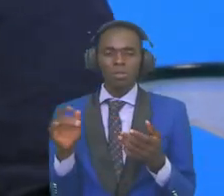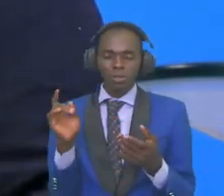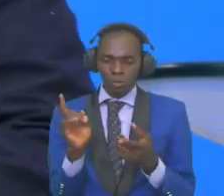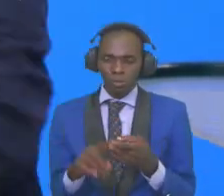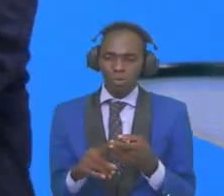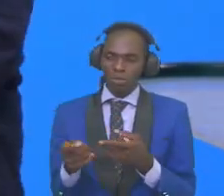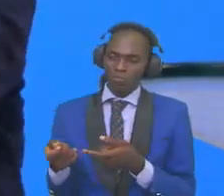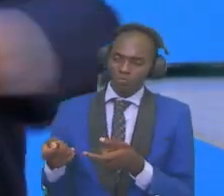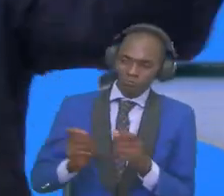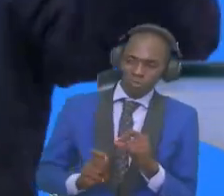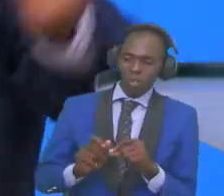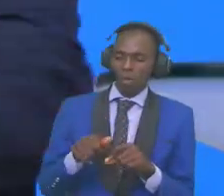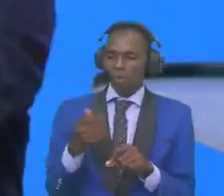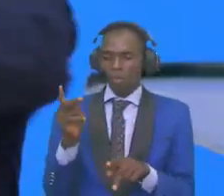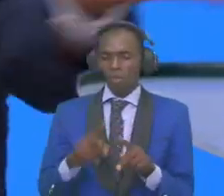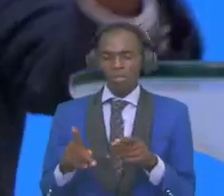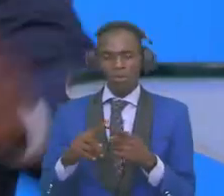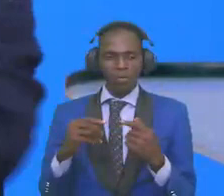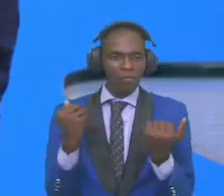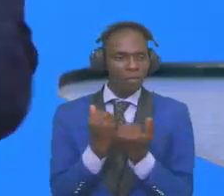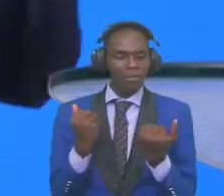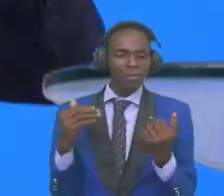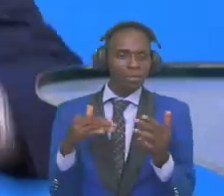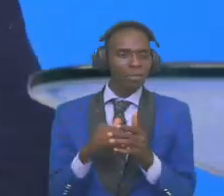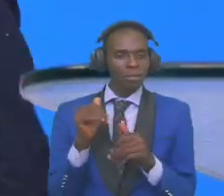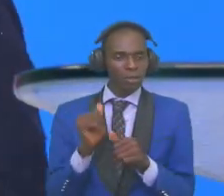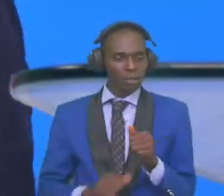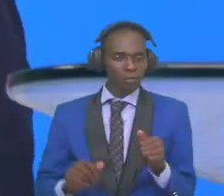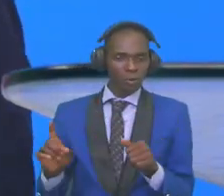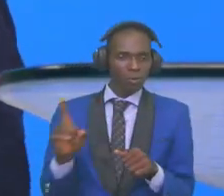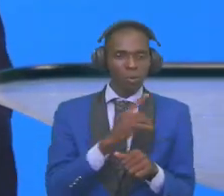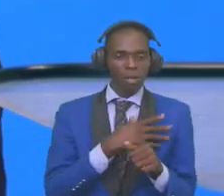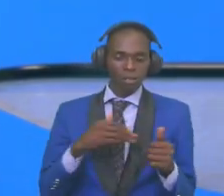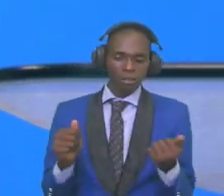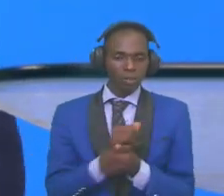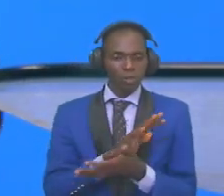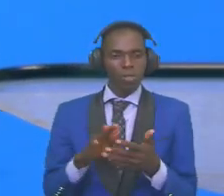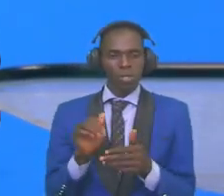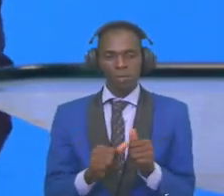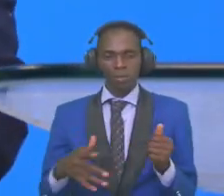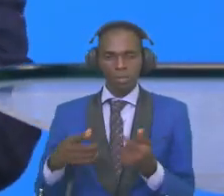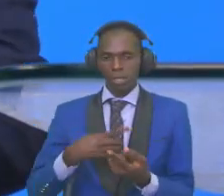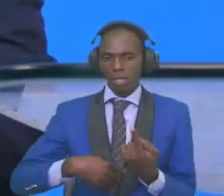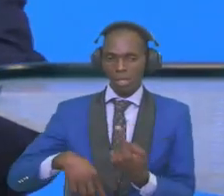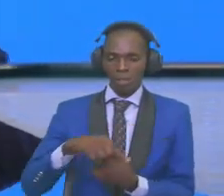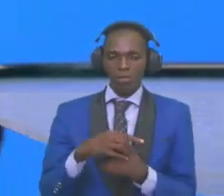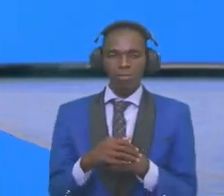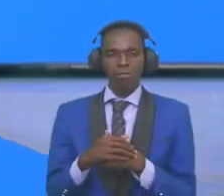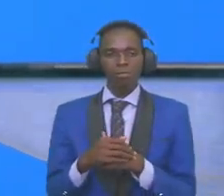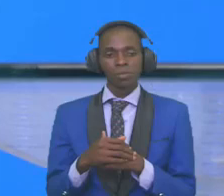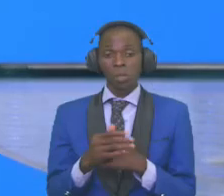other people to fight against everybody and destroy everything around. Though